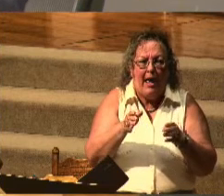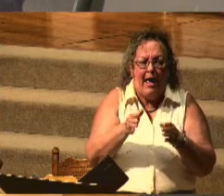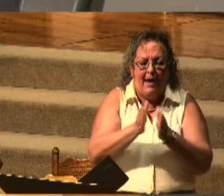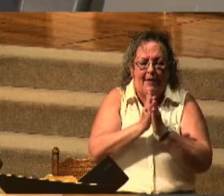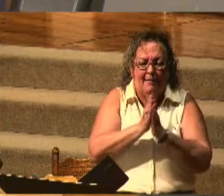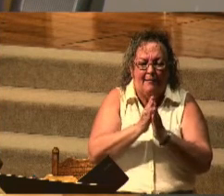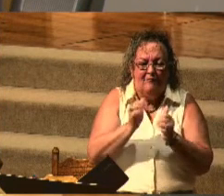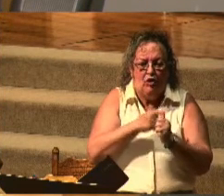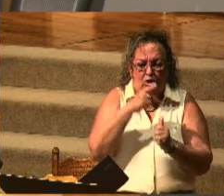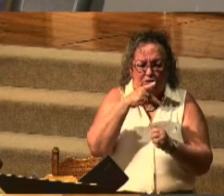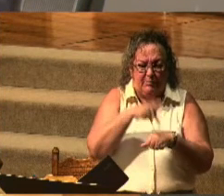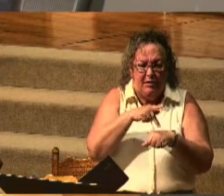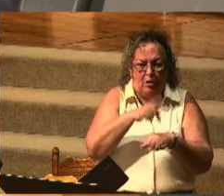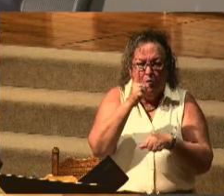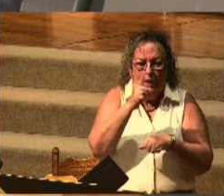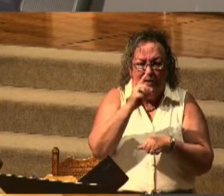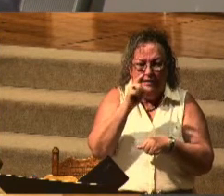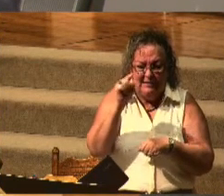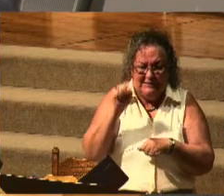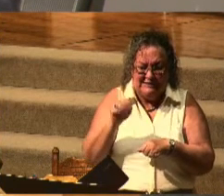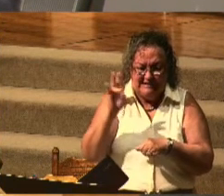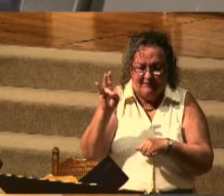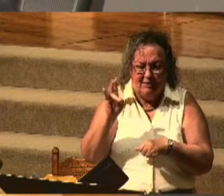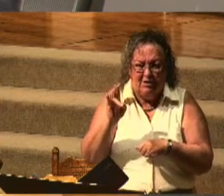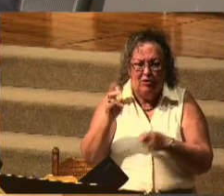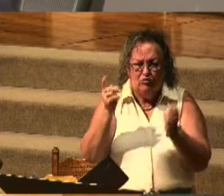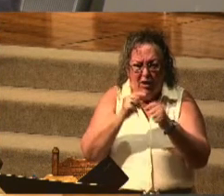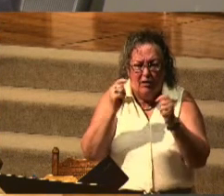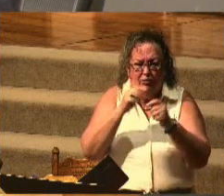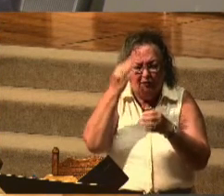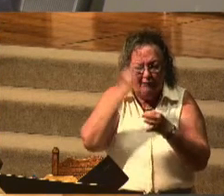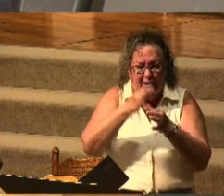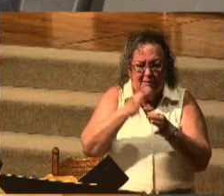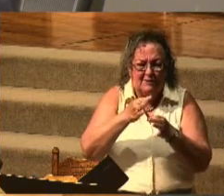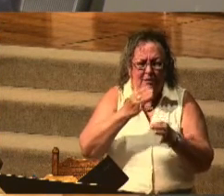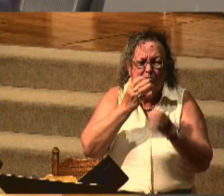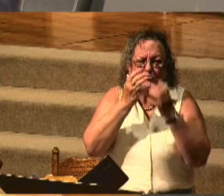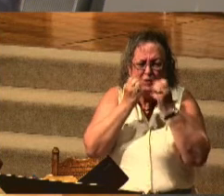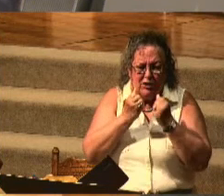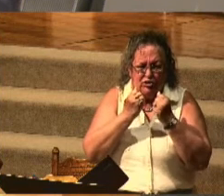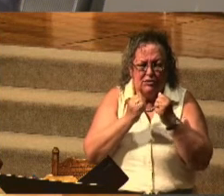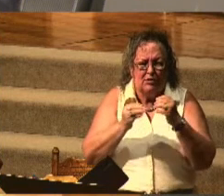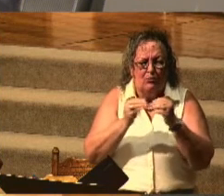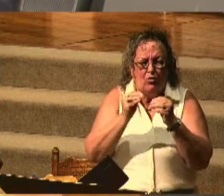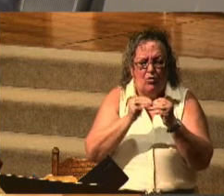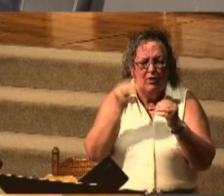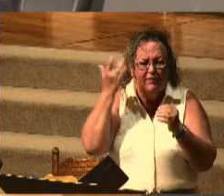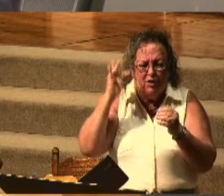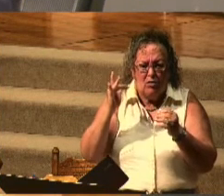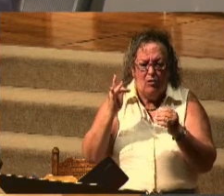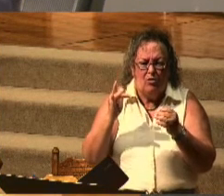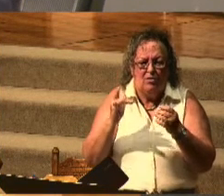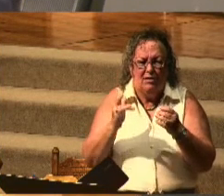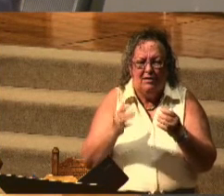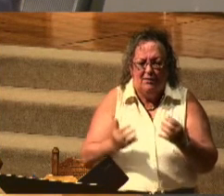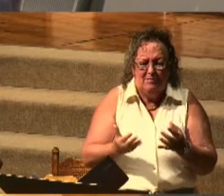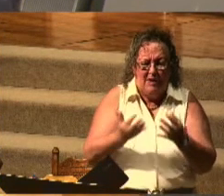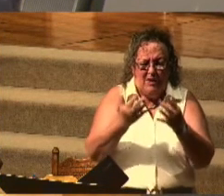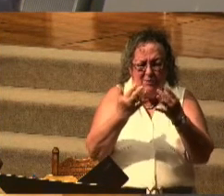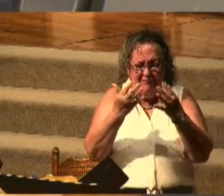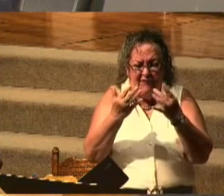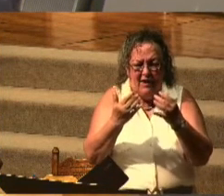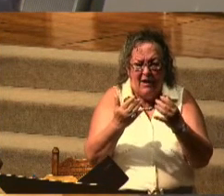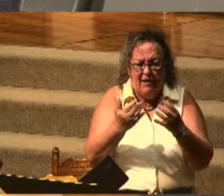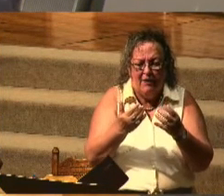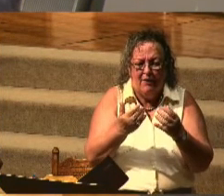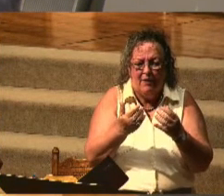1:7 says that the trial of your faith, being much more precious than of gold, that perishes though it be tried with fire, might be found